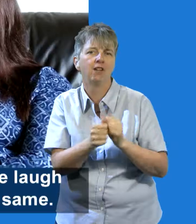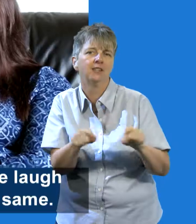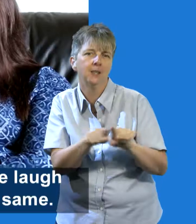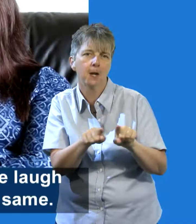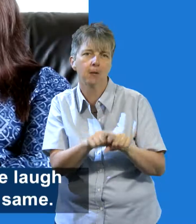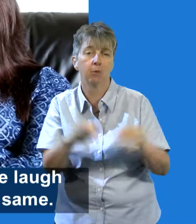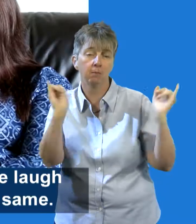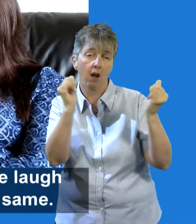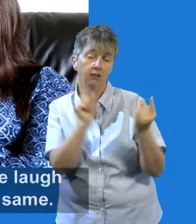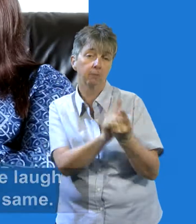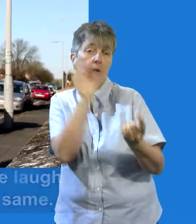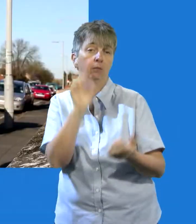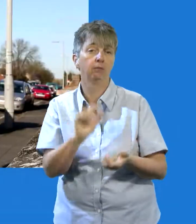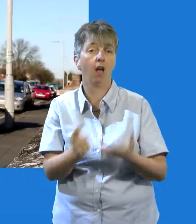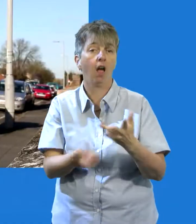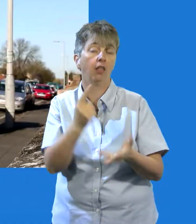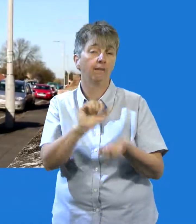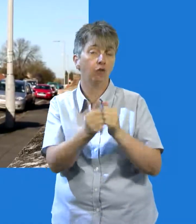laugh a lot, and I like to think I do the same.